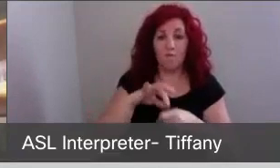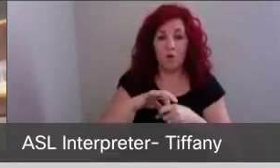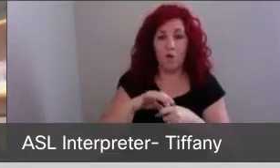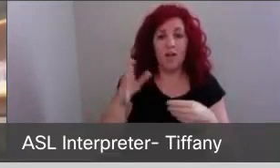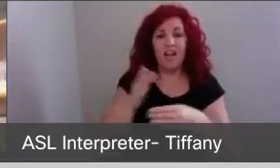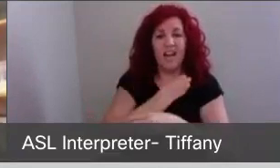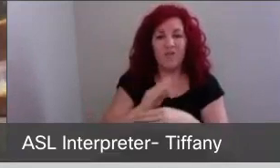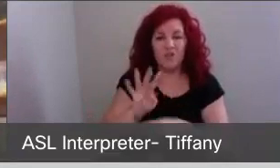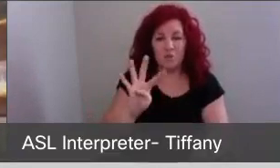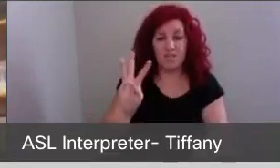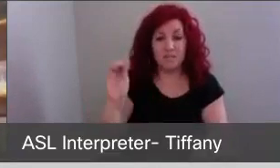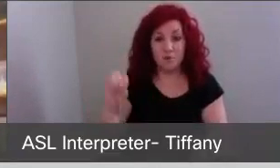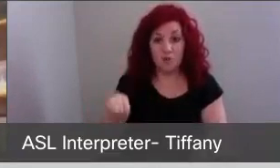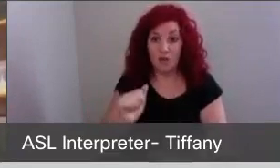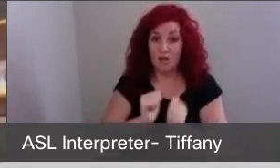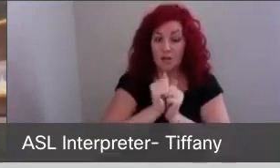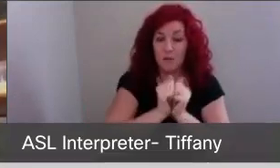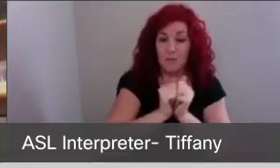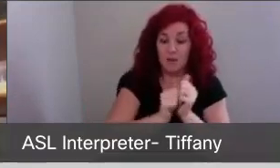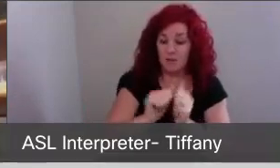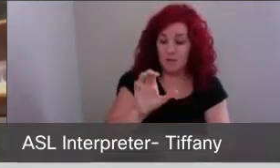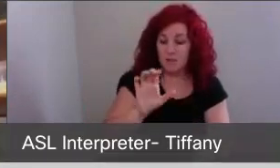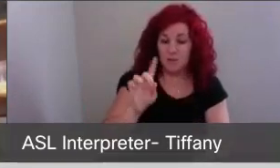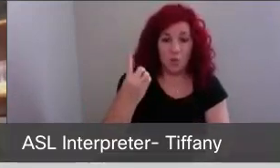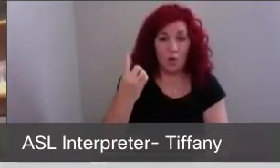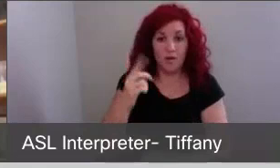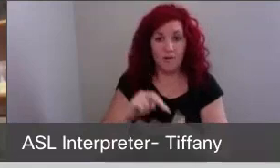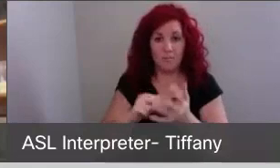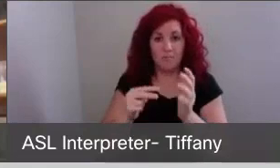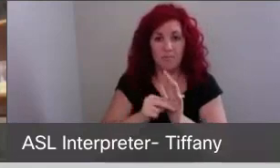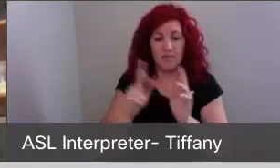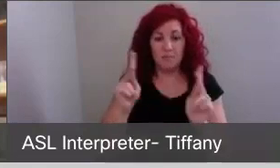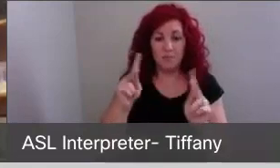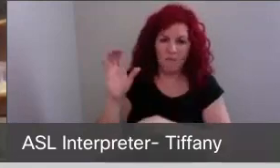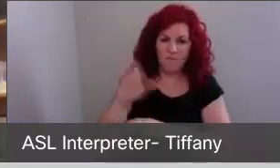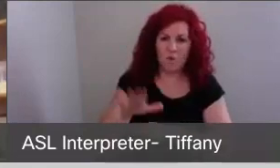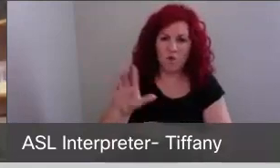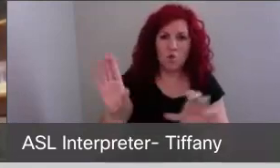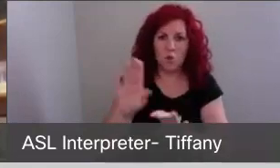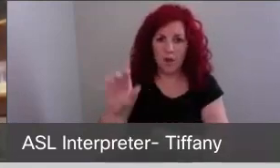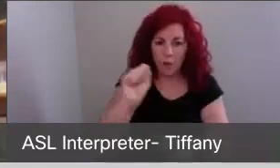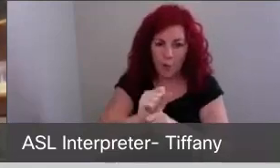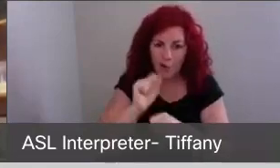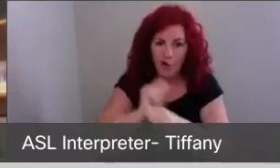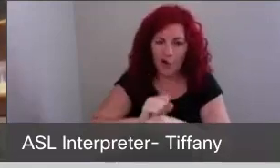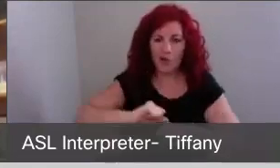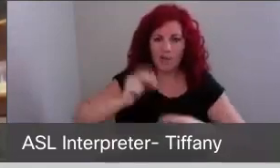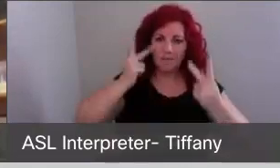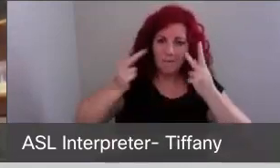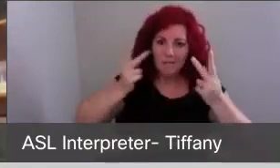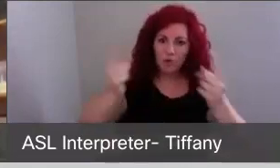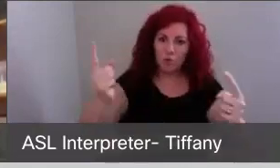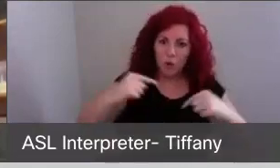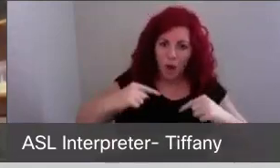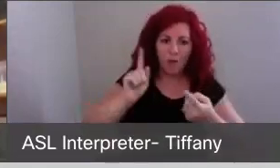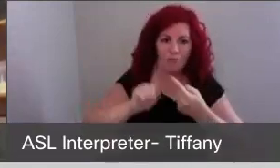share of 46%. The competitiveness of CD1 means that candidates are forced to do their homework and be visible in order